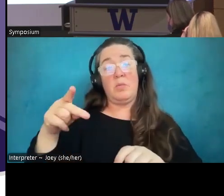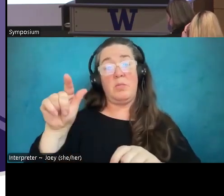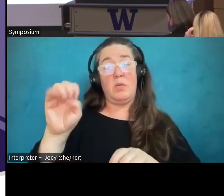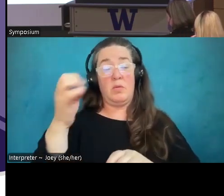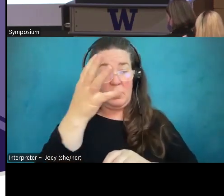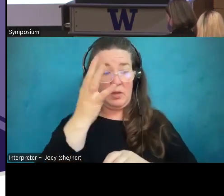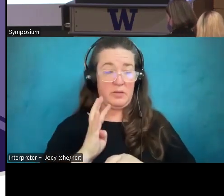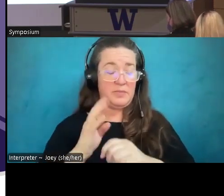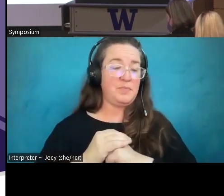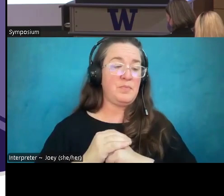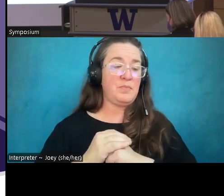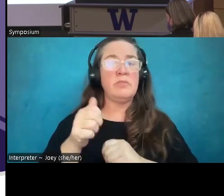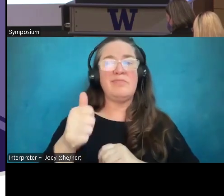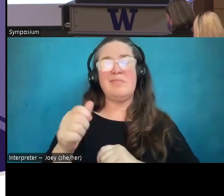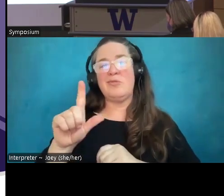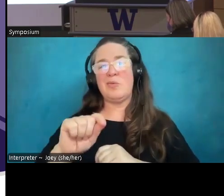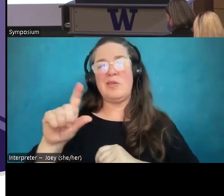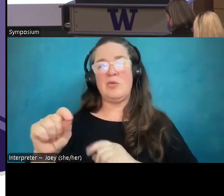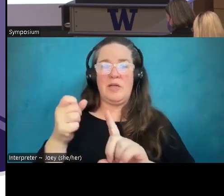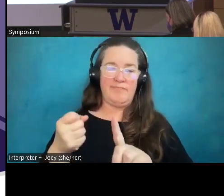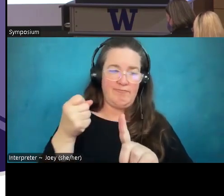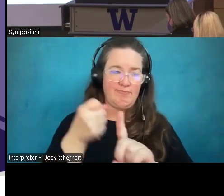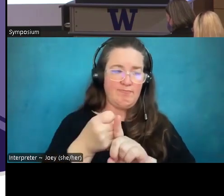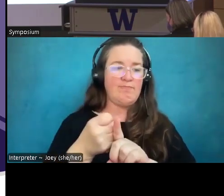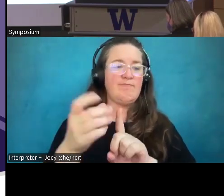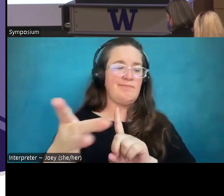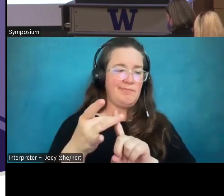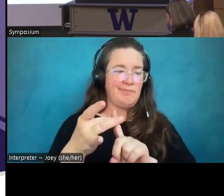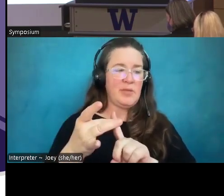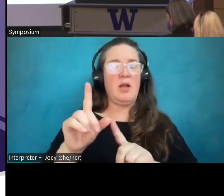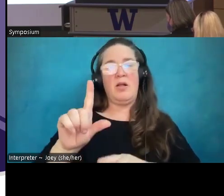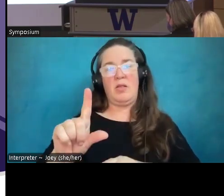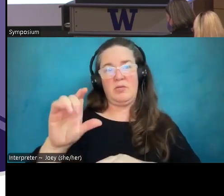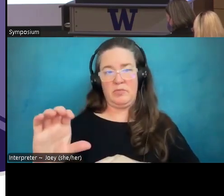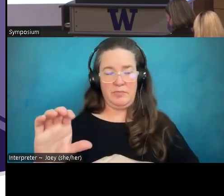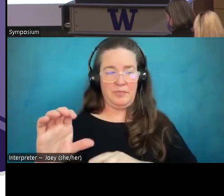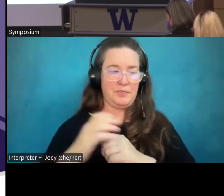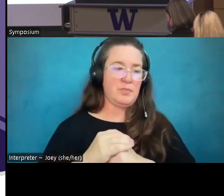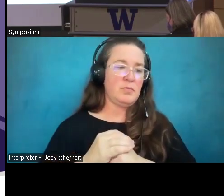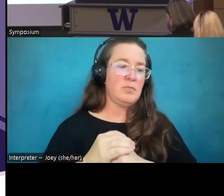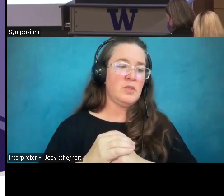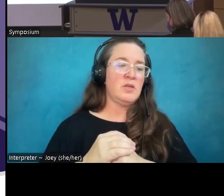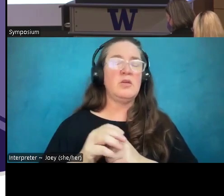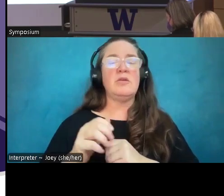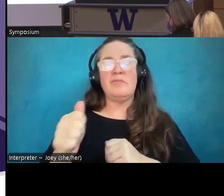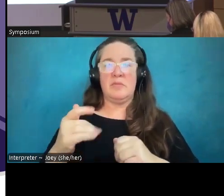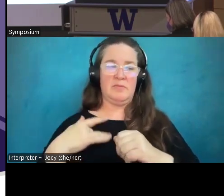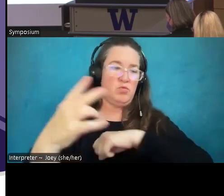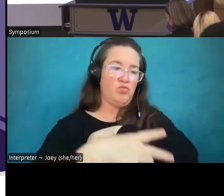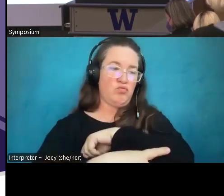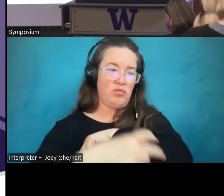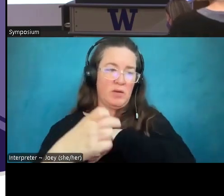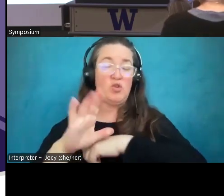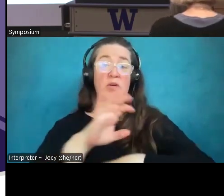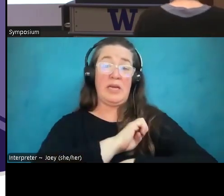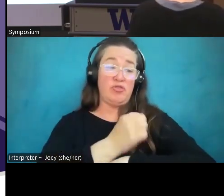of her energy, strength, short-term memory, and the Alaskan adventures she lived to enjoy. She was left feeling